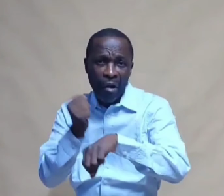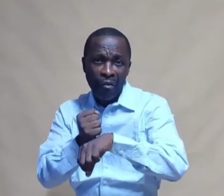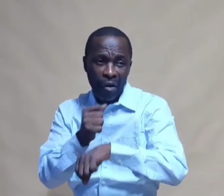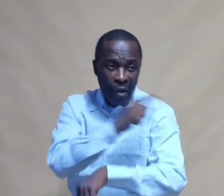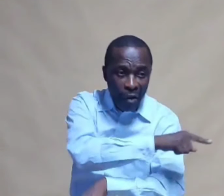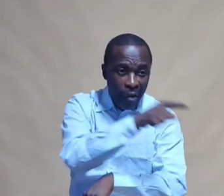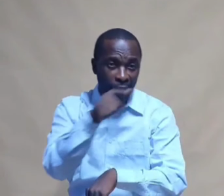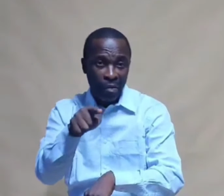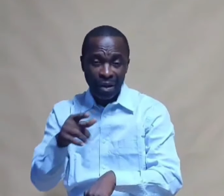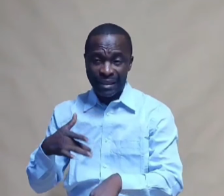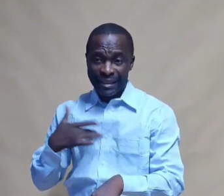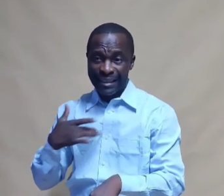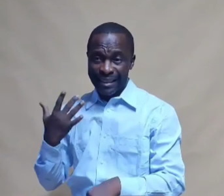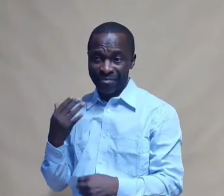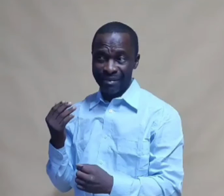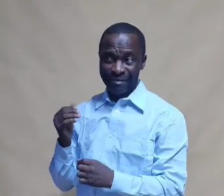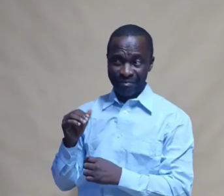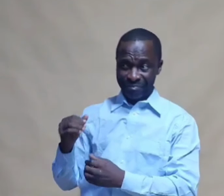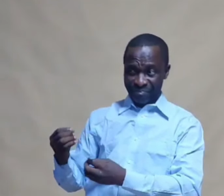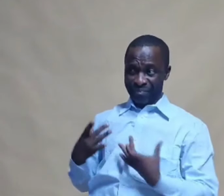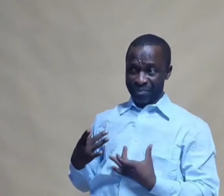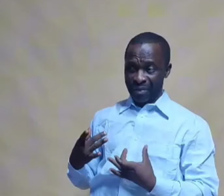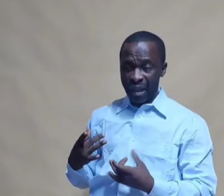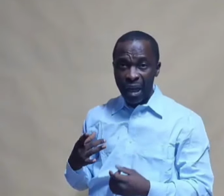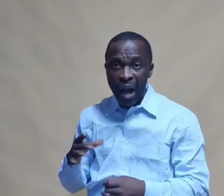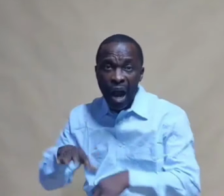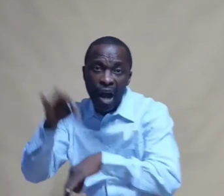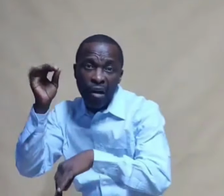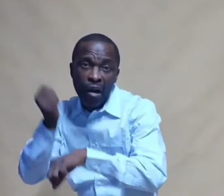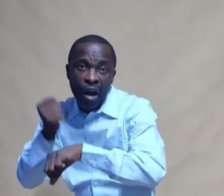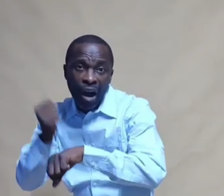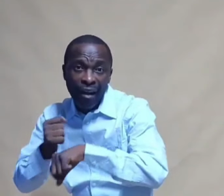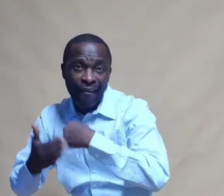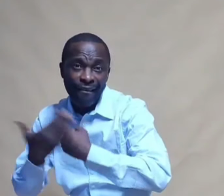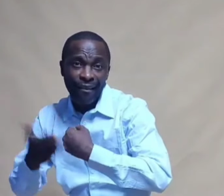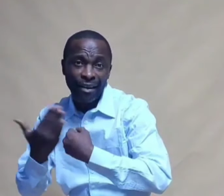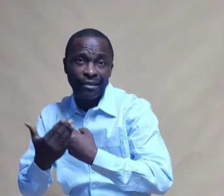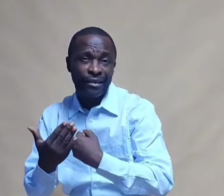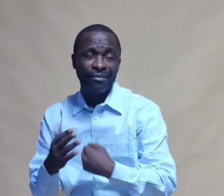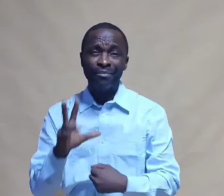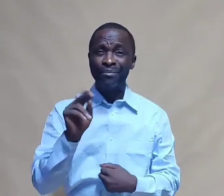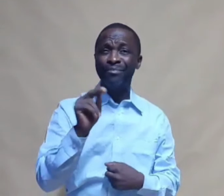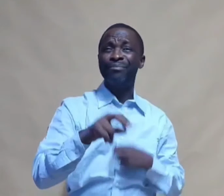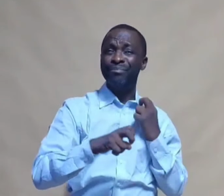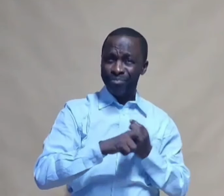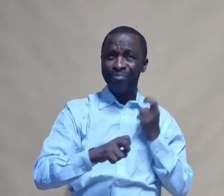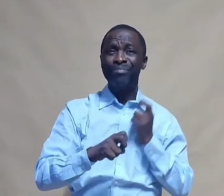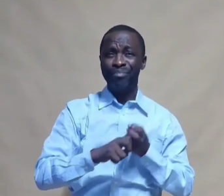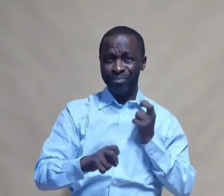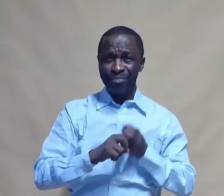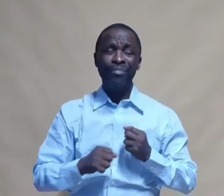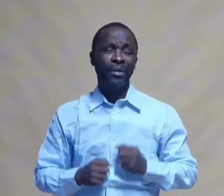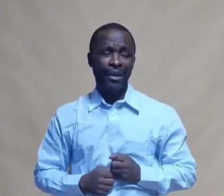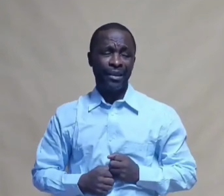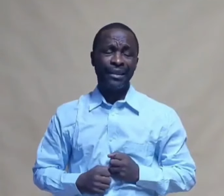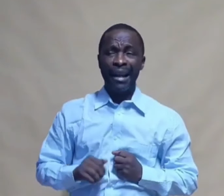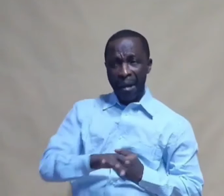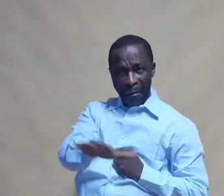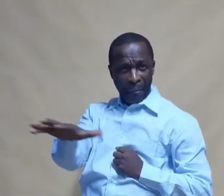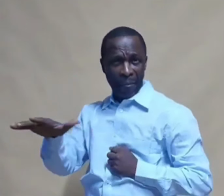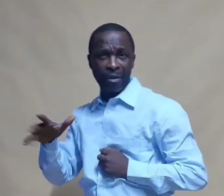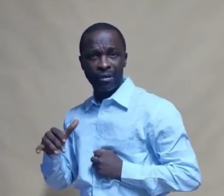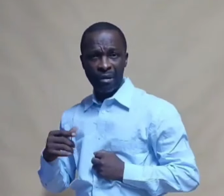hinder access to education and limit educational opportunities for certain groups. 5. Social exclusion